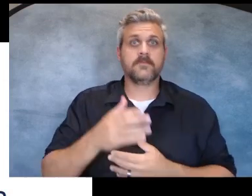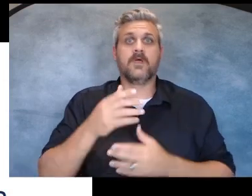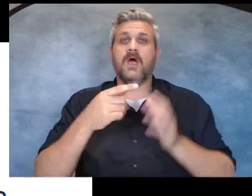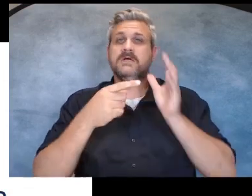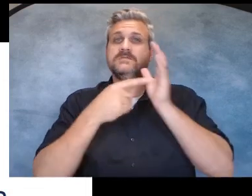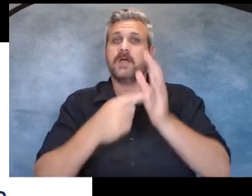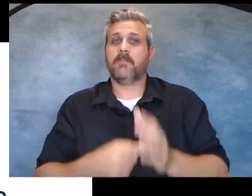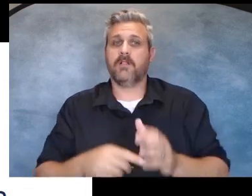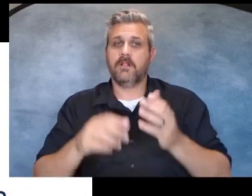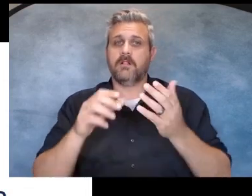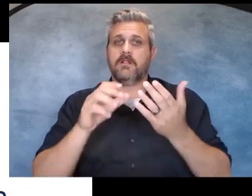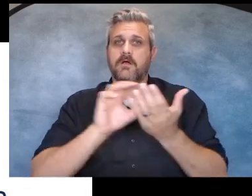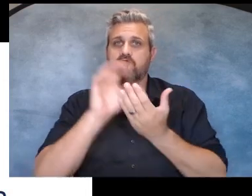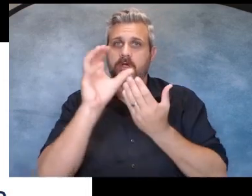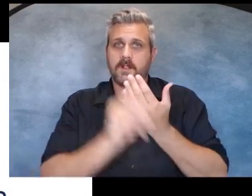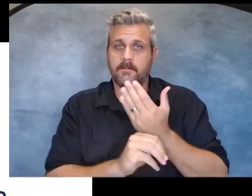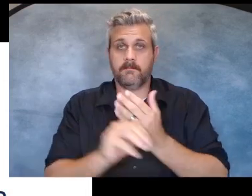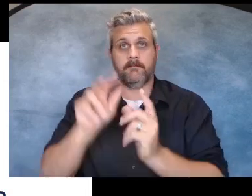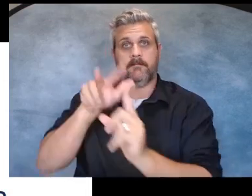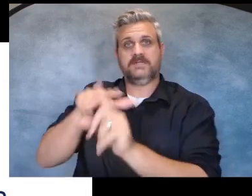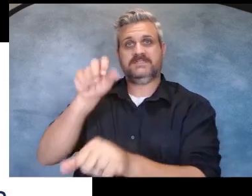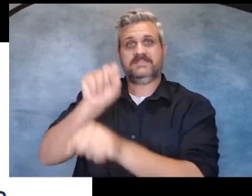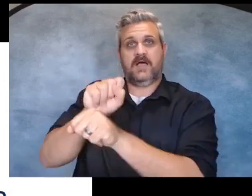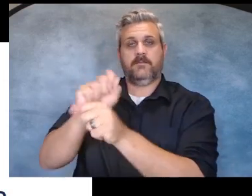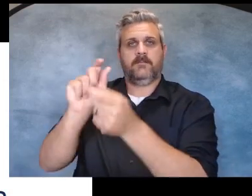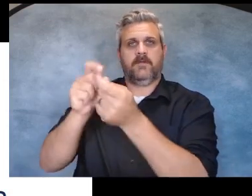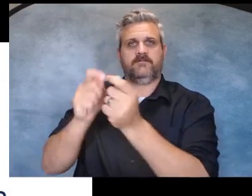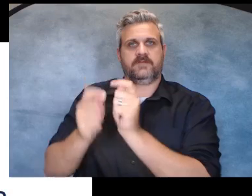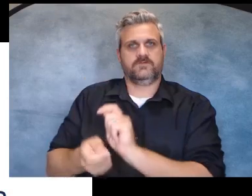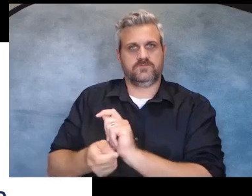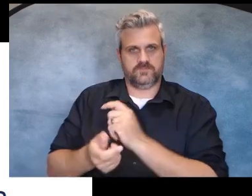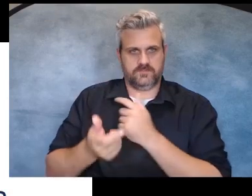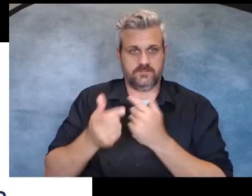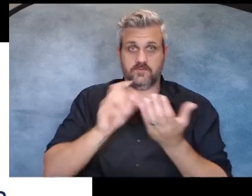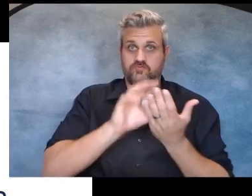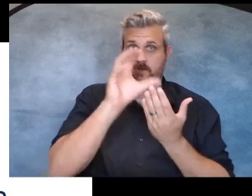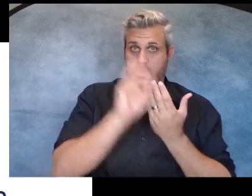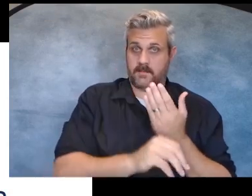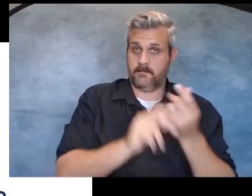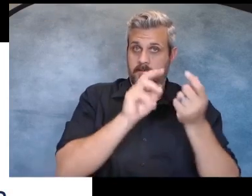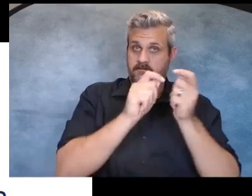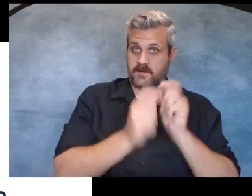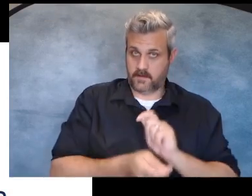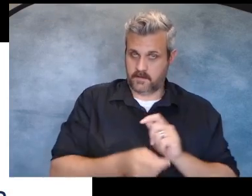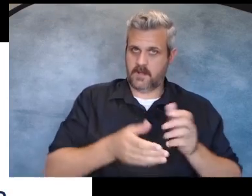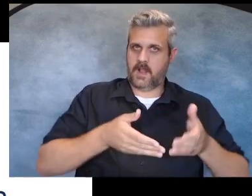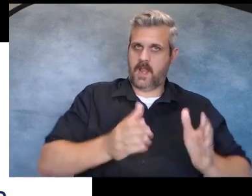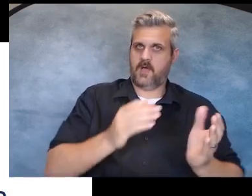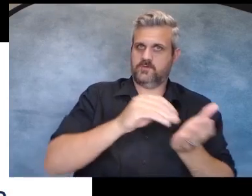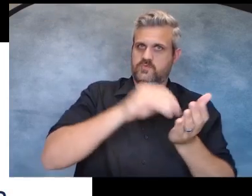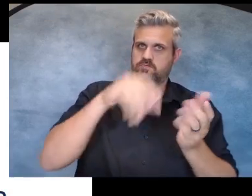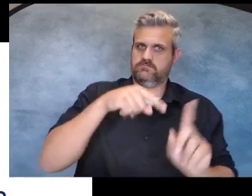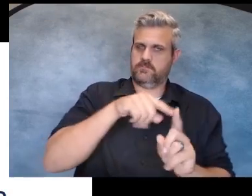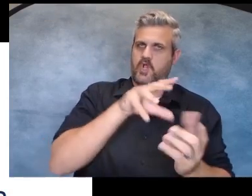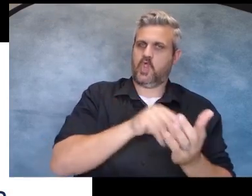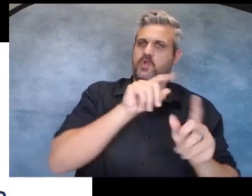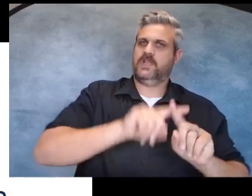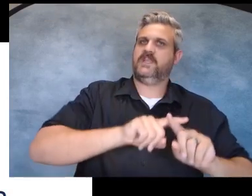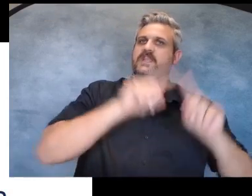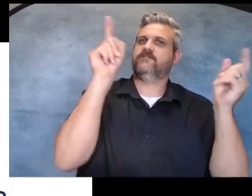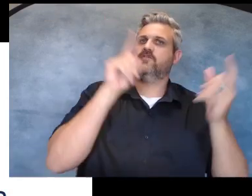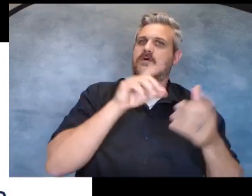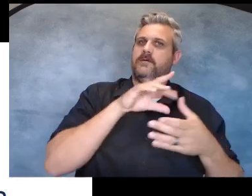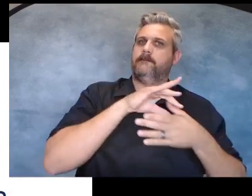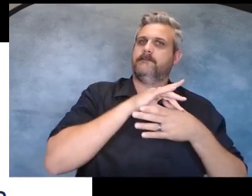These are some examples of curriculum and assignment modifications. Curriculum modifications allow a child to learn